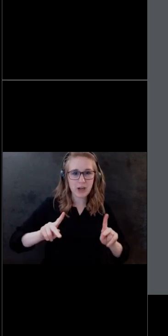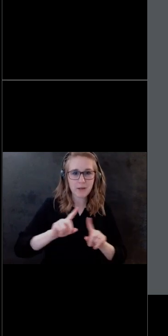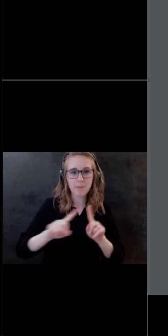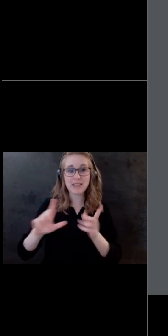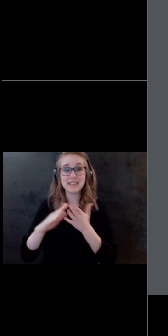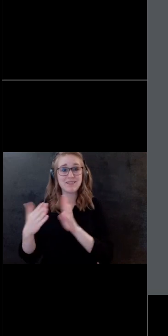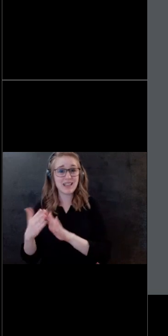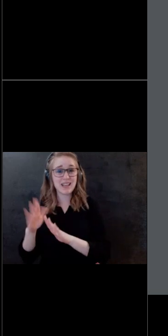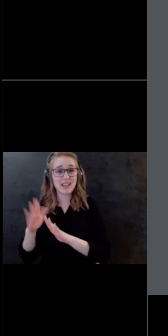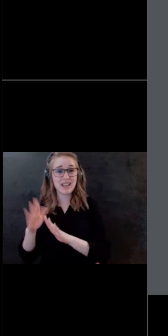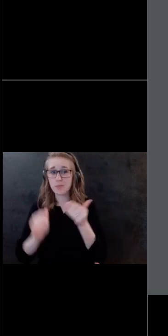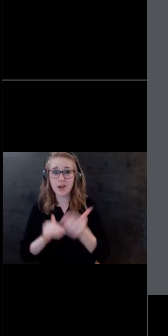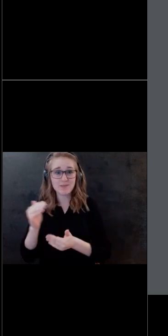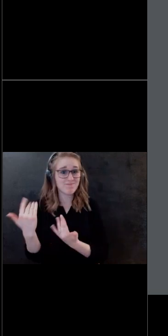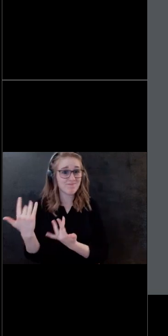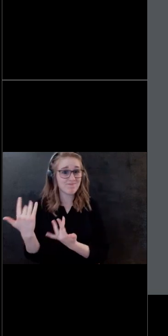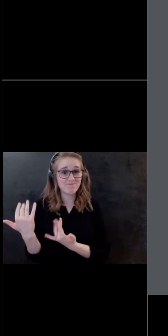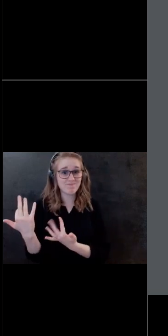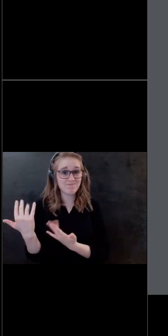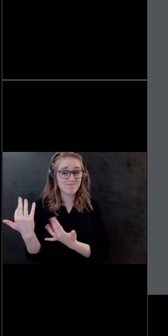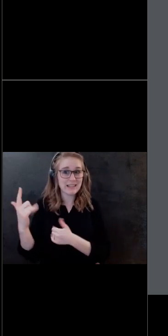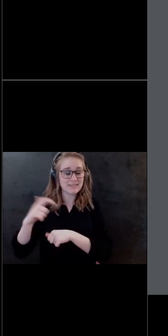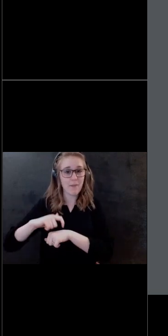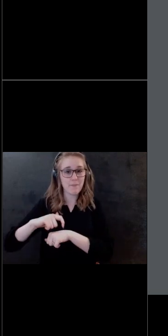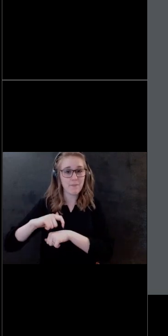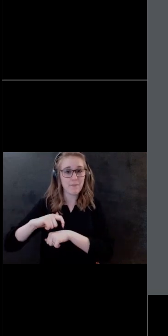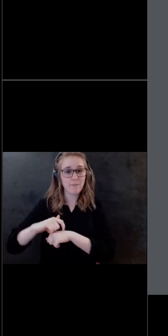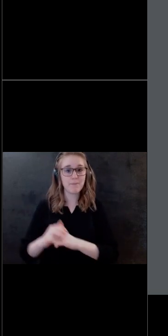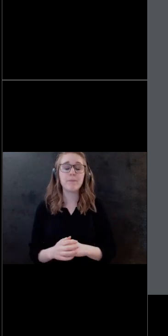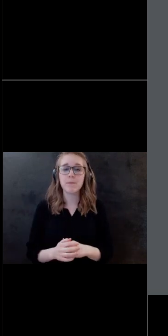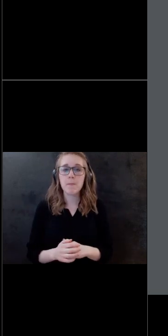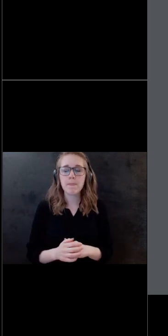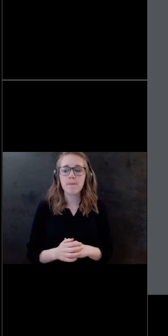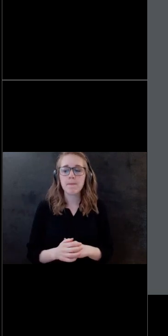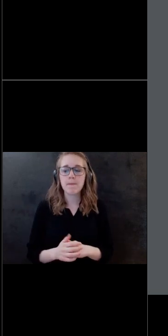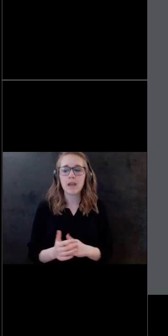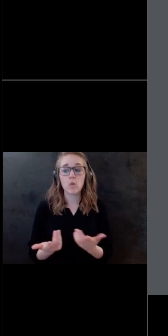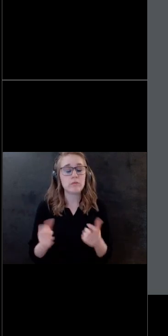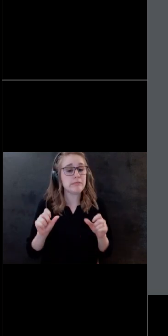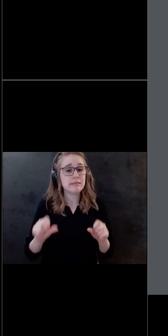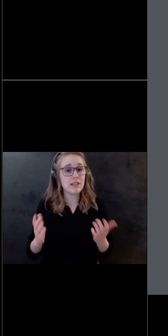has their process and they take time. So I suppose what I can offer is